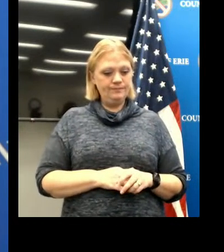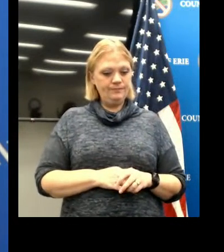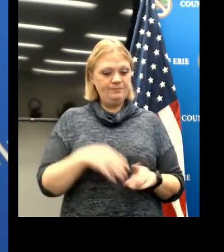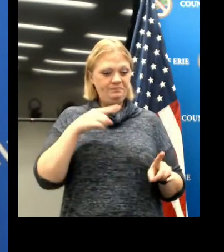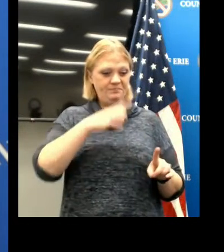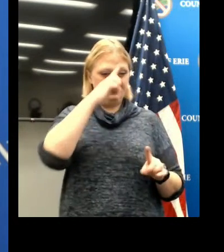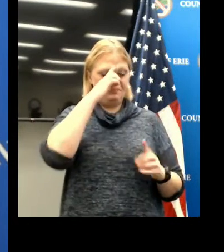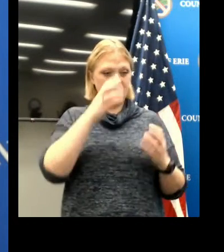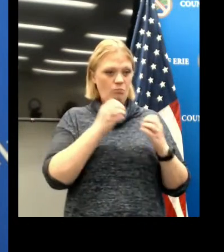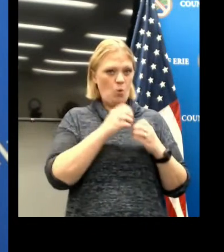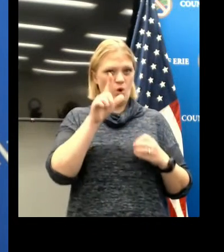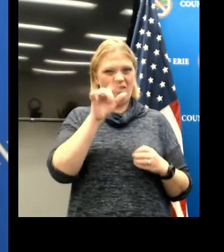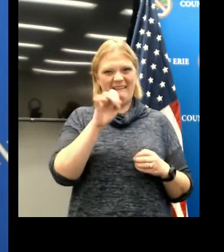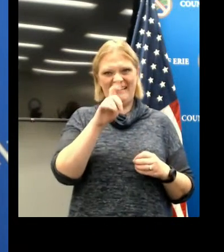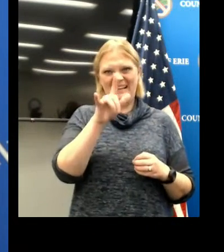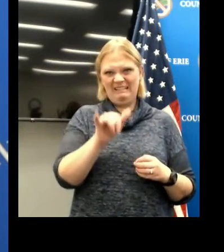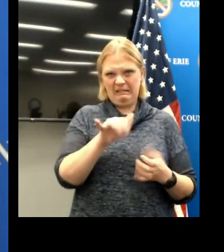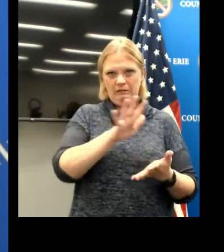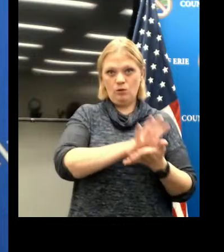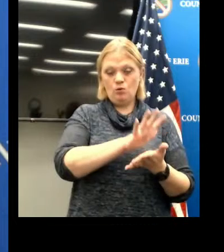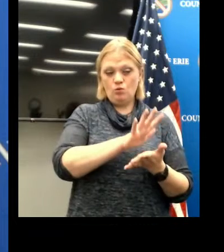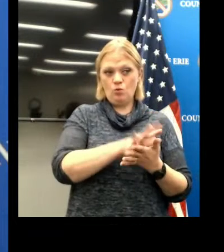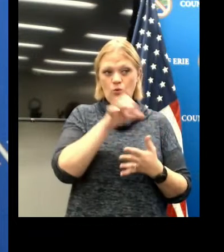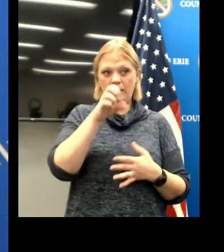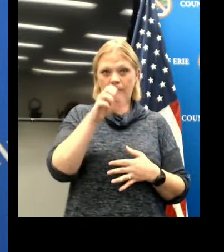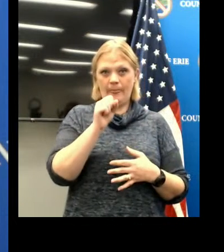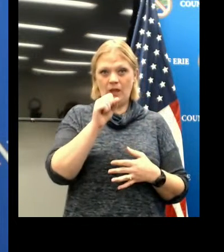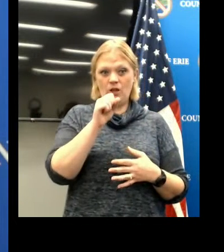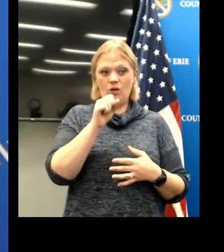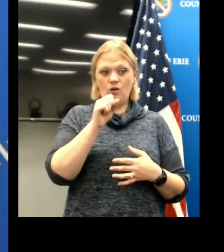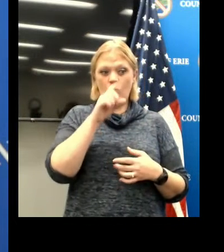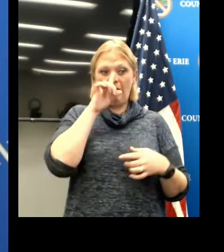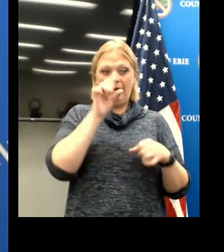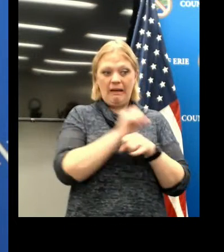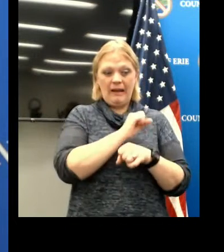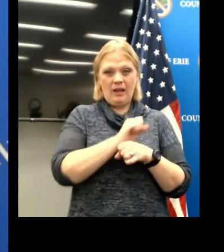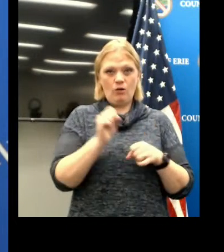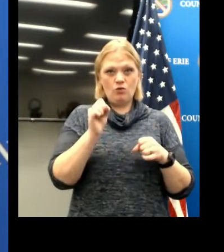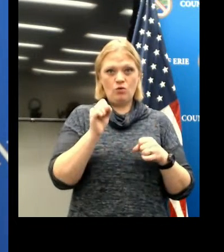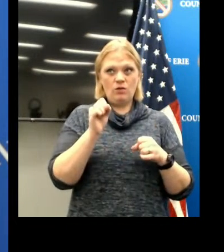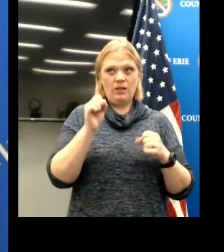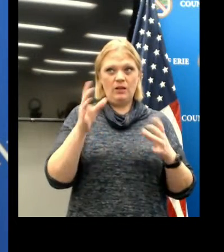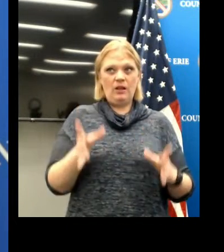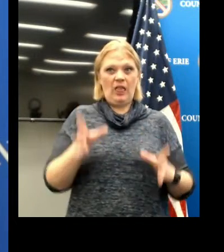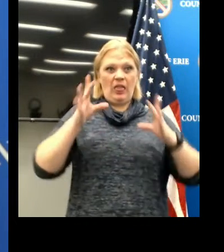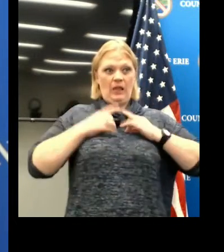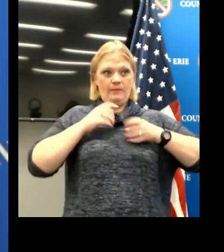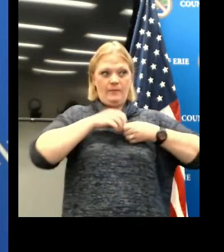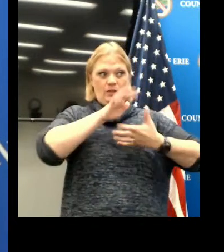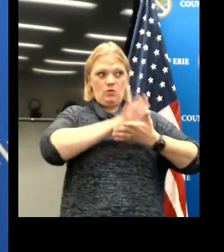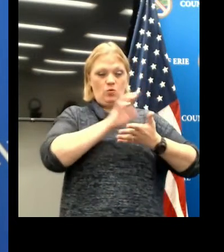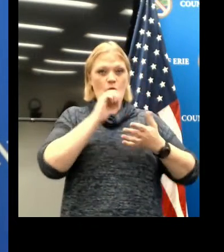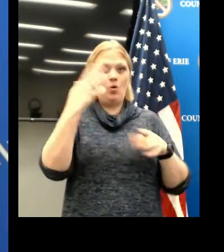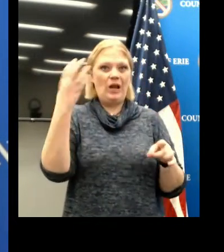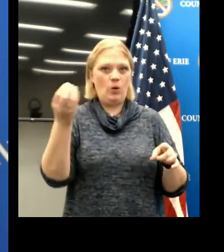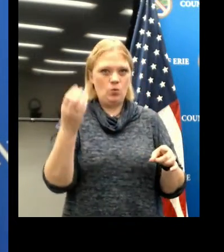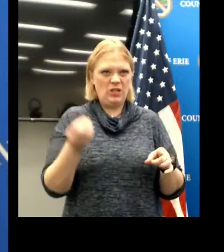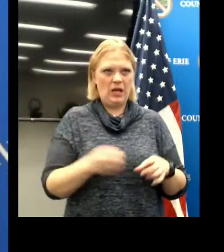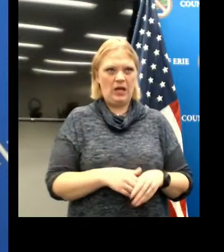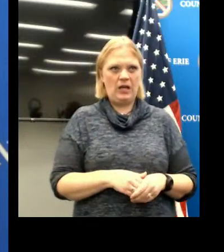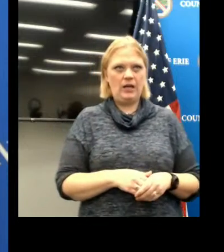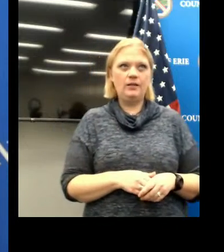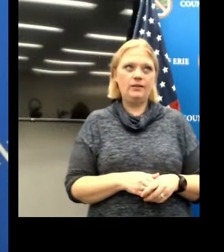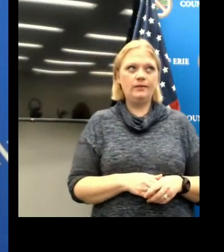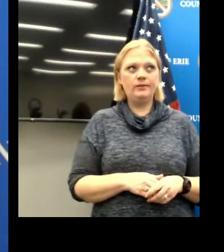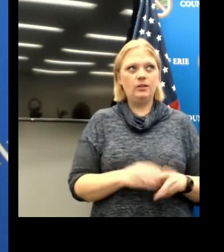more likely that the school cases were actually contracted in the schools or outside of the schools? It's more likely,